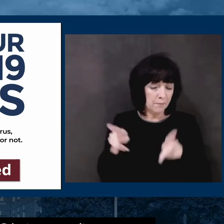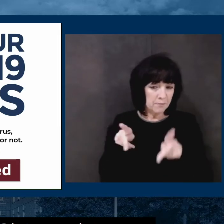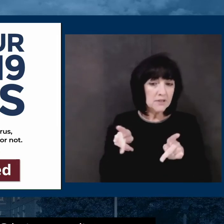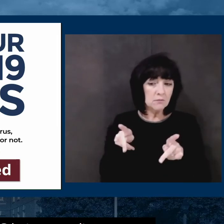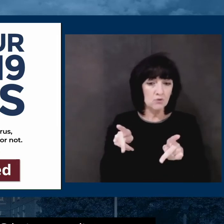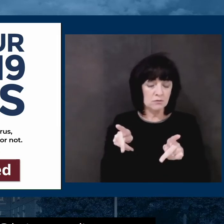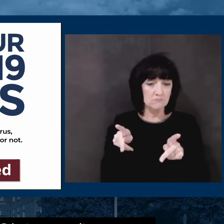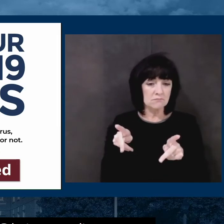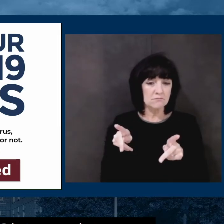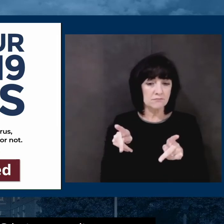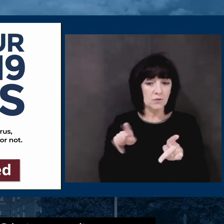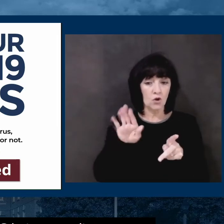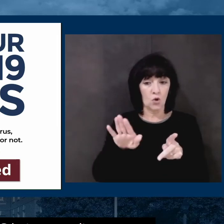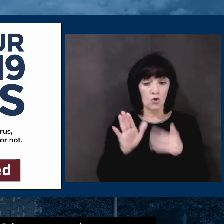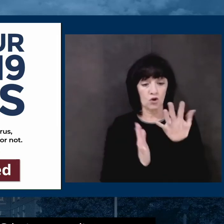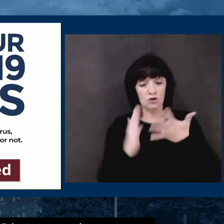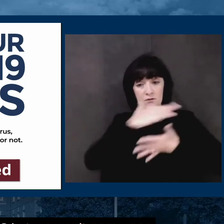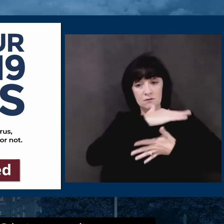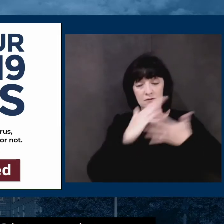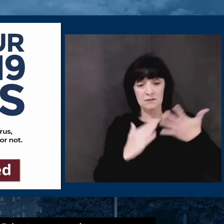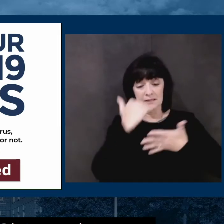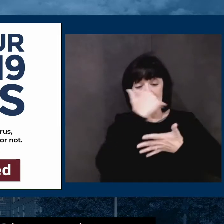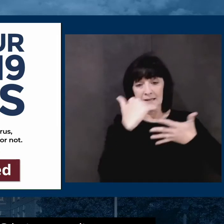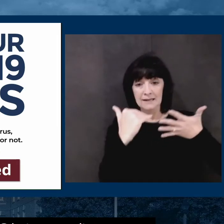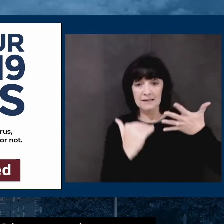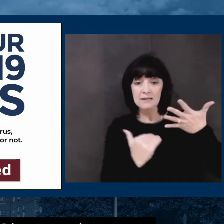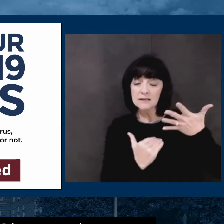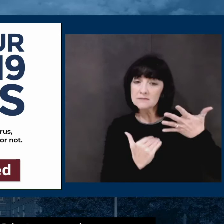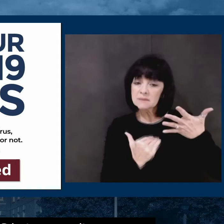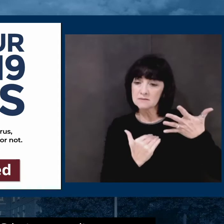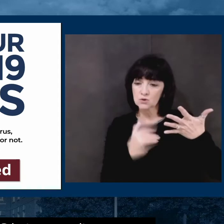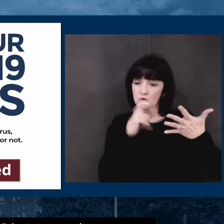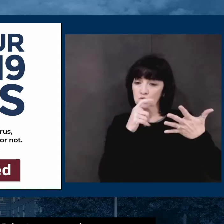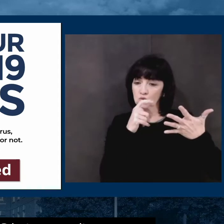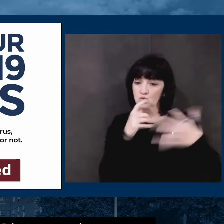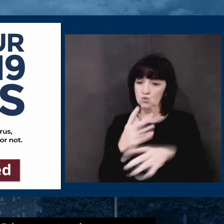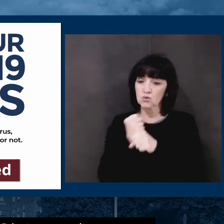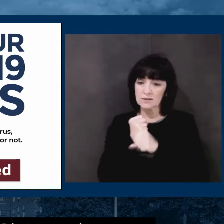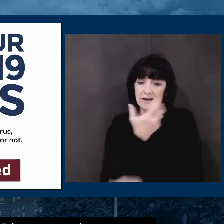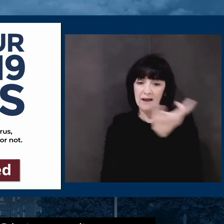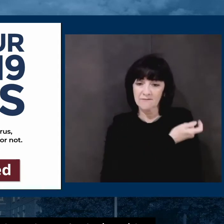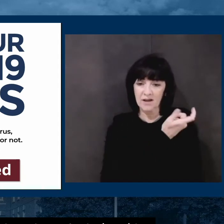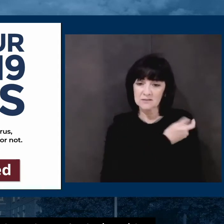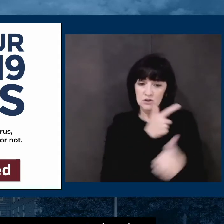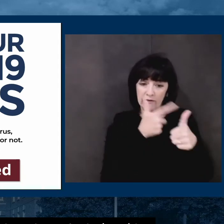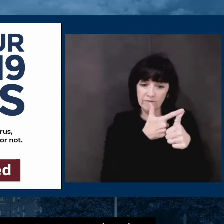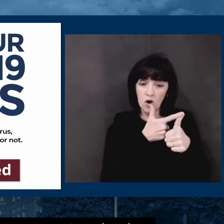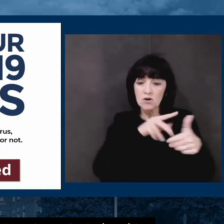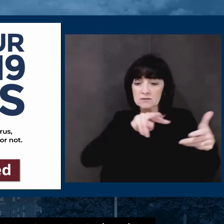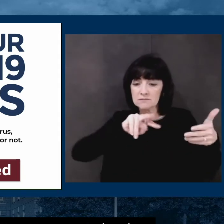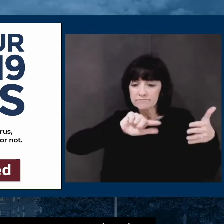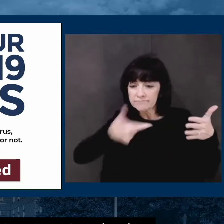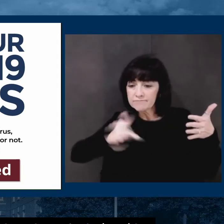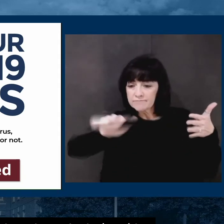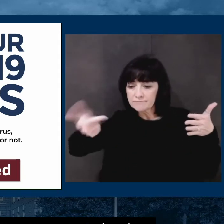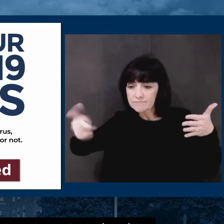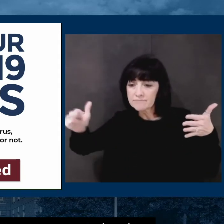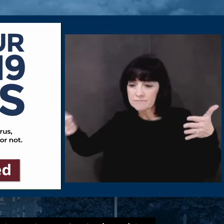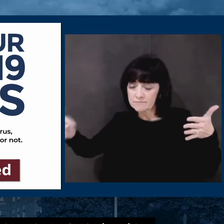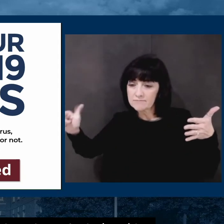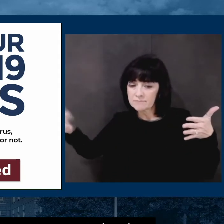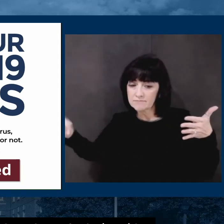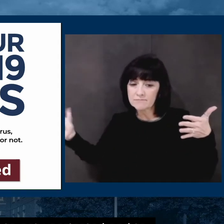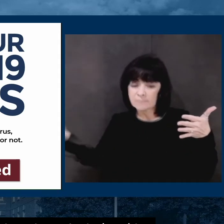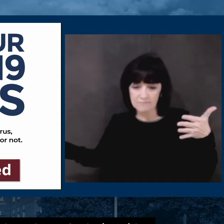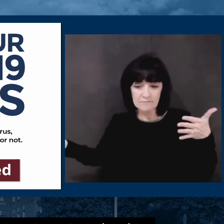that priority list, to get vaccinated and to know that it's safe and that ultimately it'll get